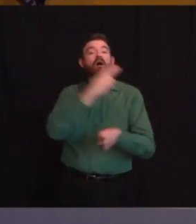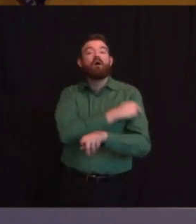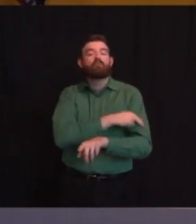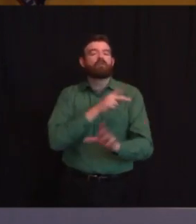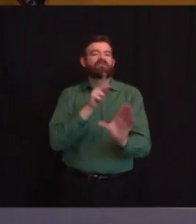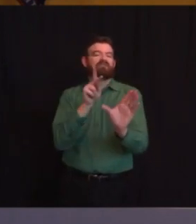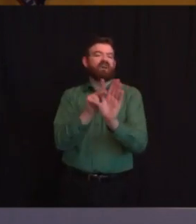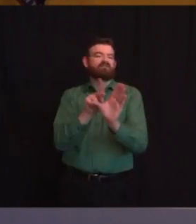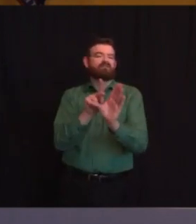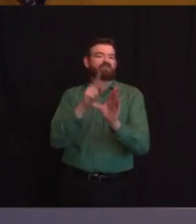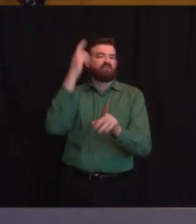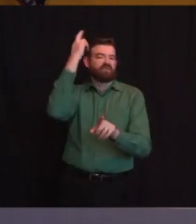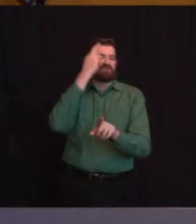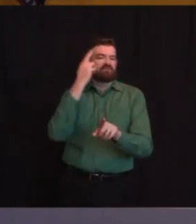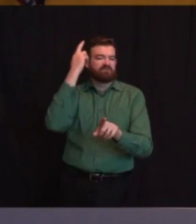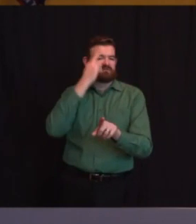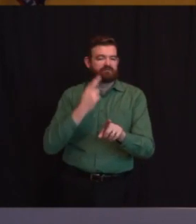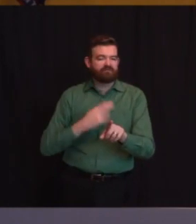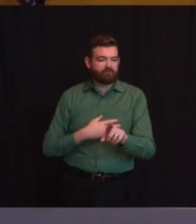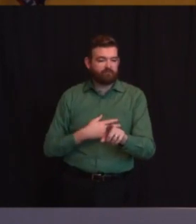1,715 cases in critical care.